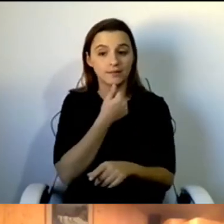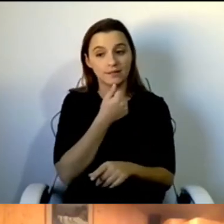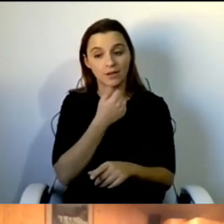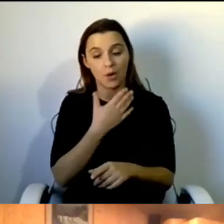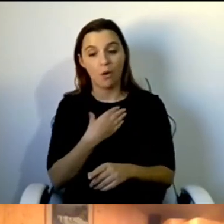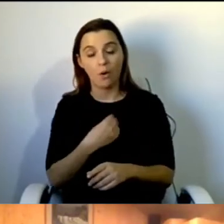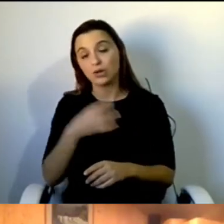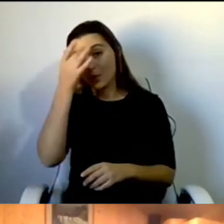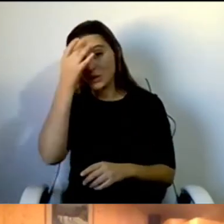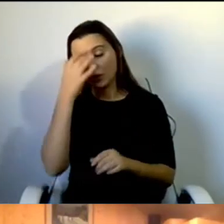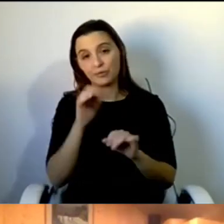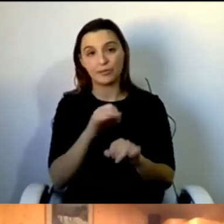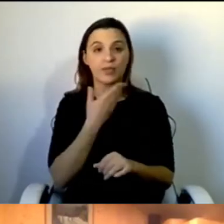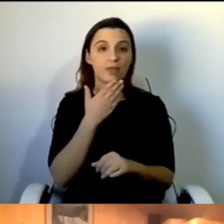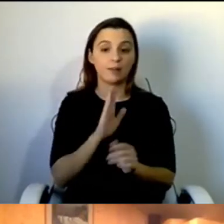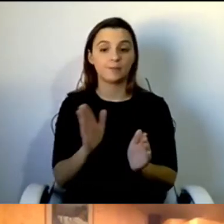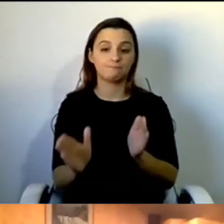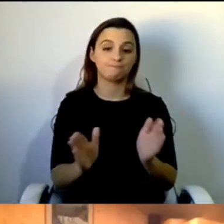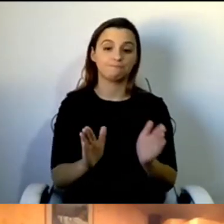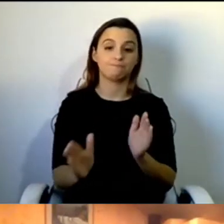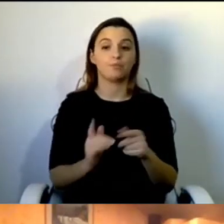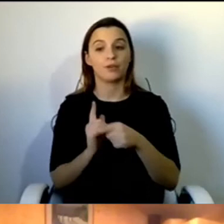And in the end,